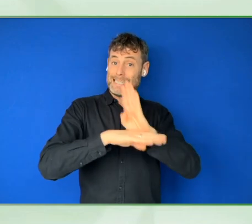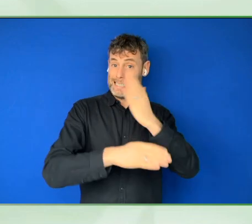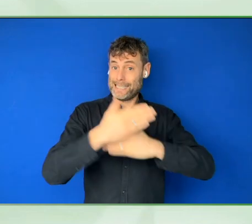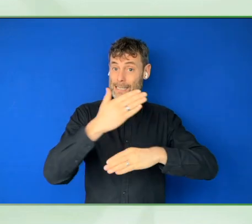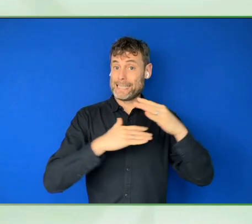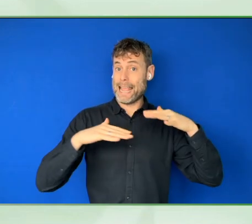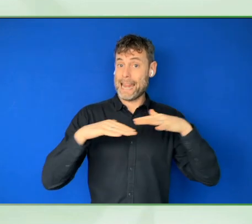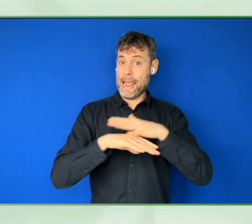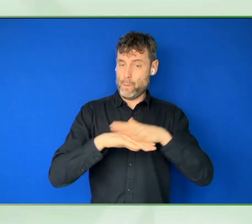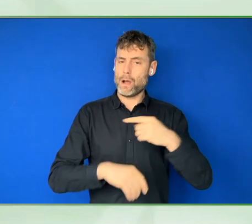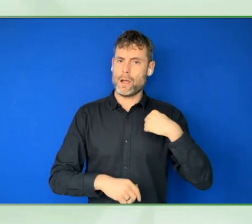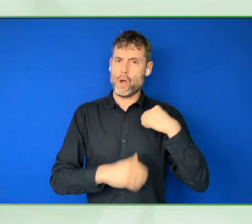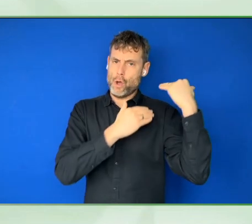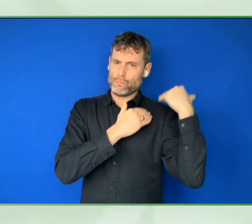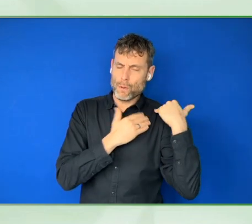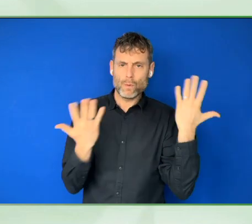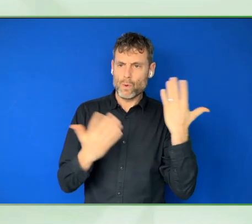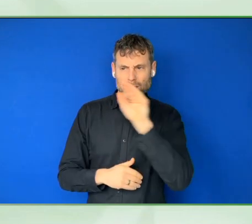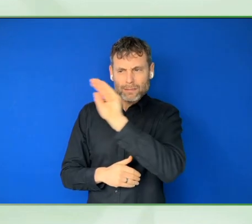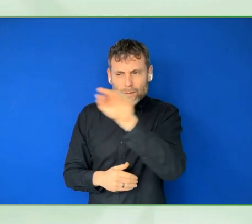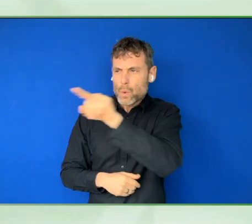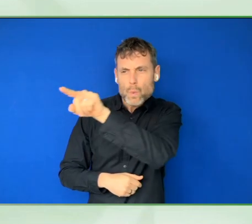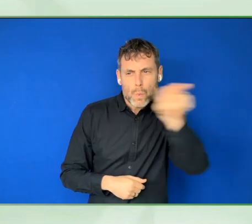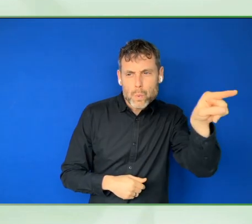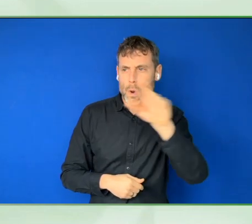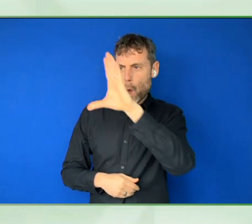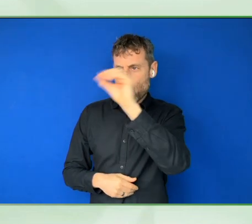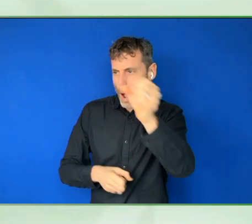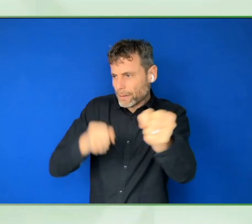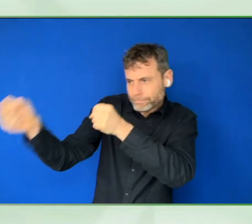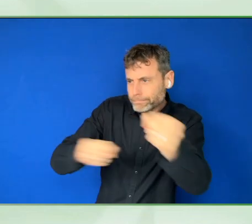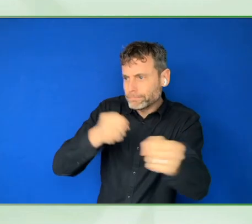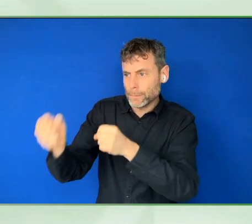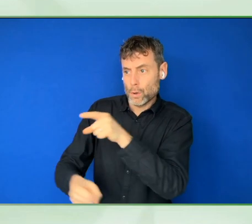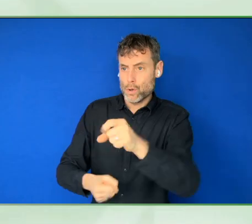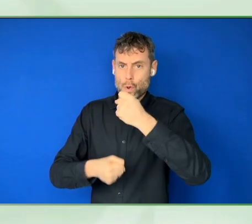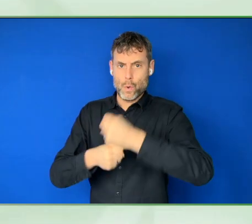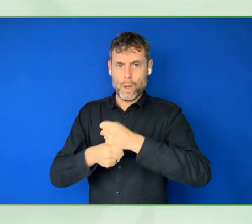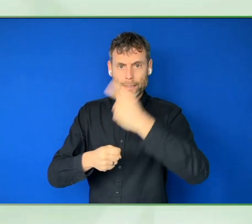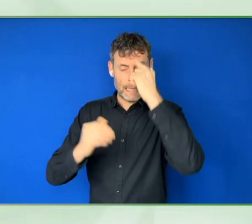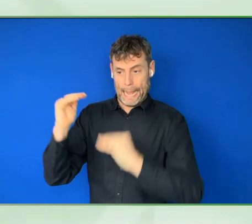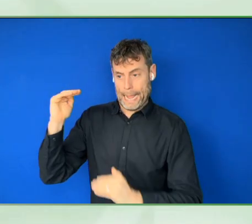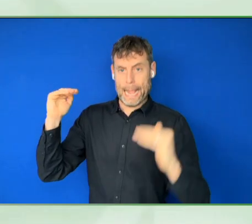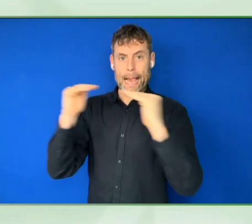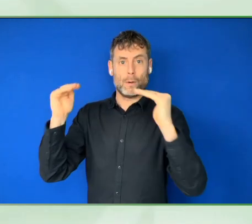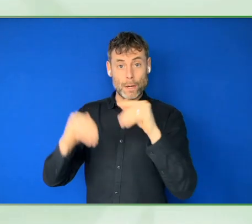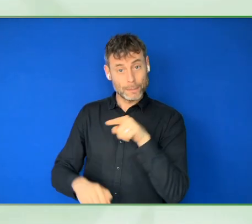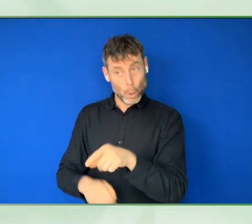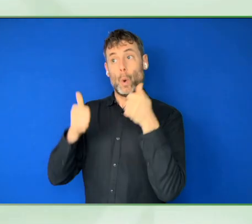treating people properly, treating people fairly, on an equal basis, was good for business, but that the two came